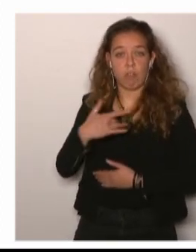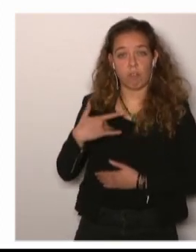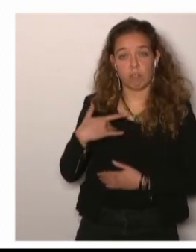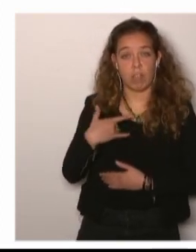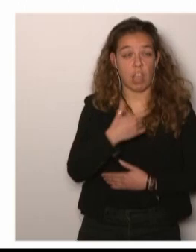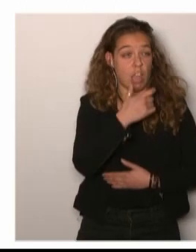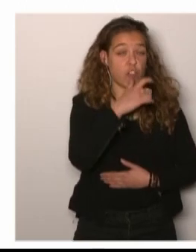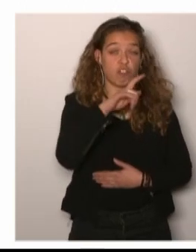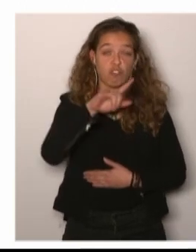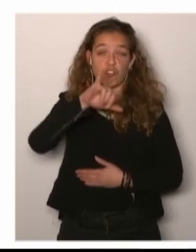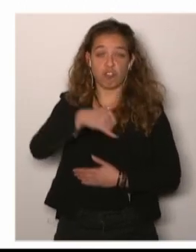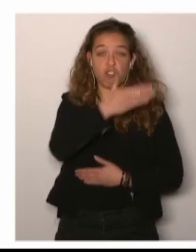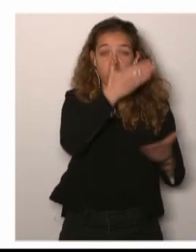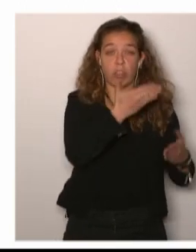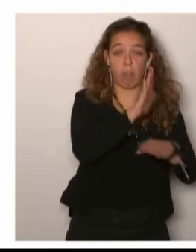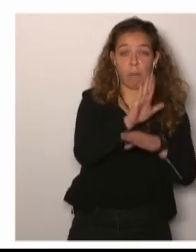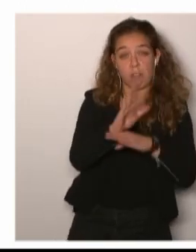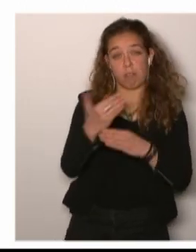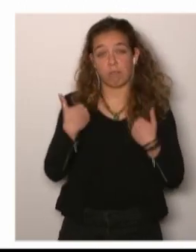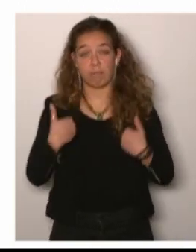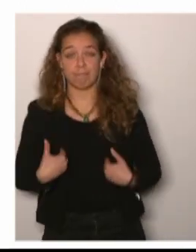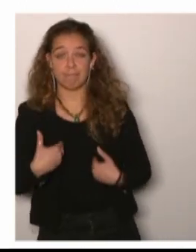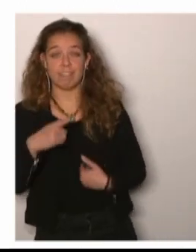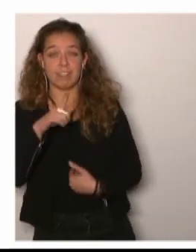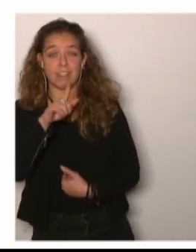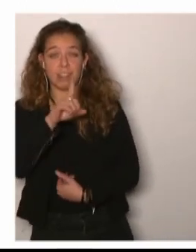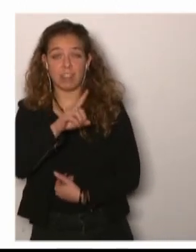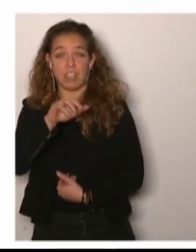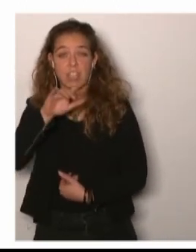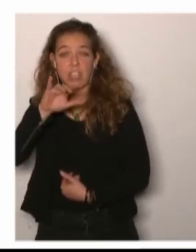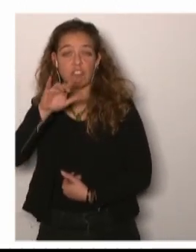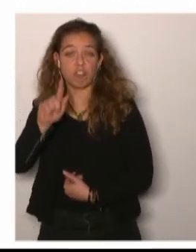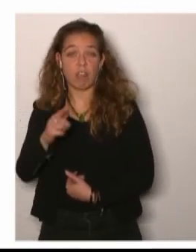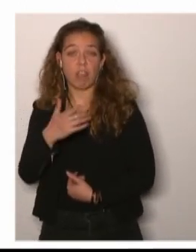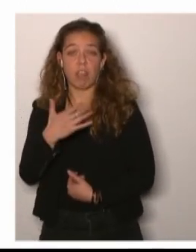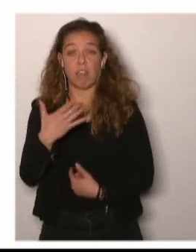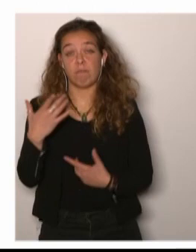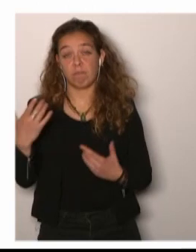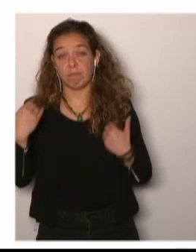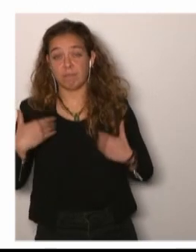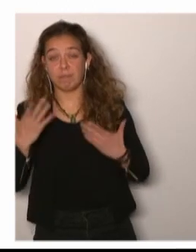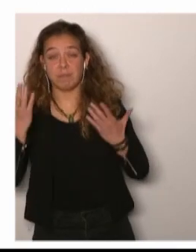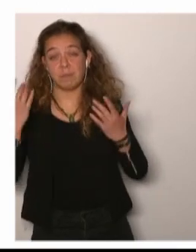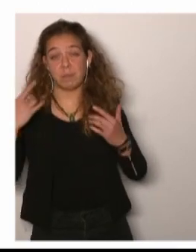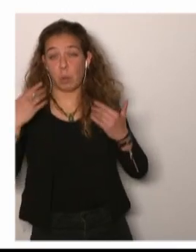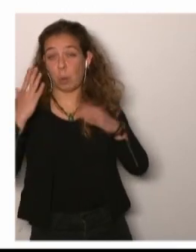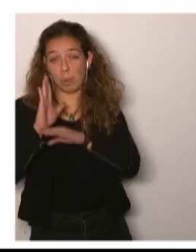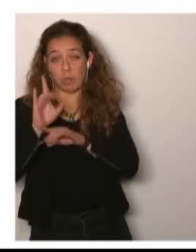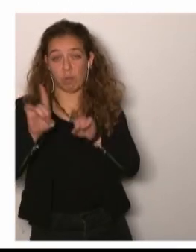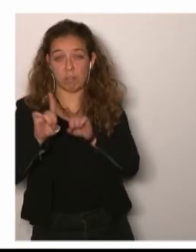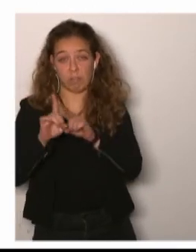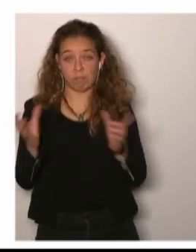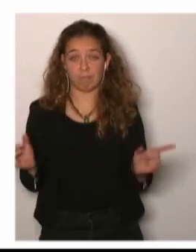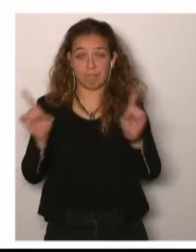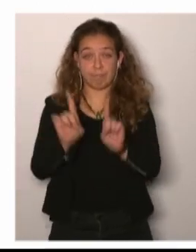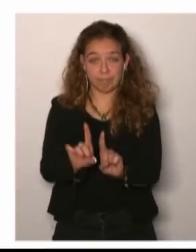joint subgroup on cancer under what is called the Steering Group for Health Promotion and Disease